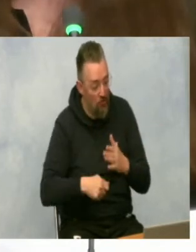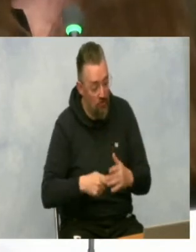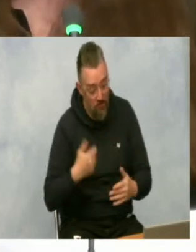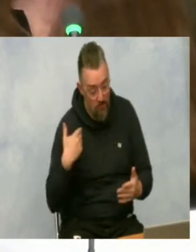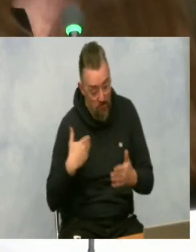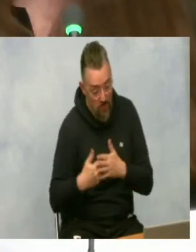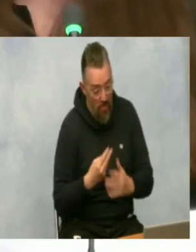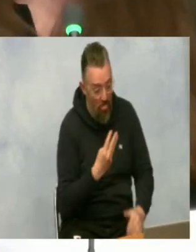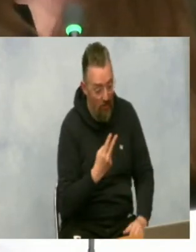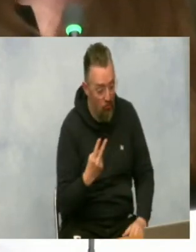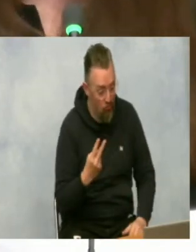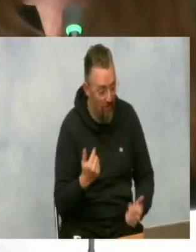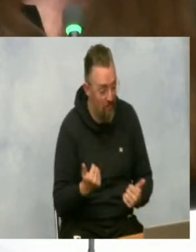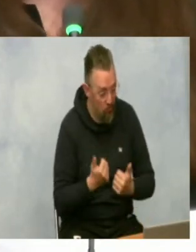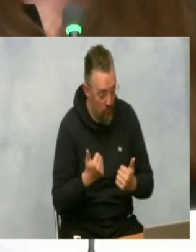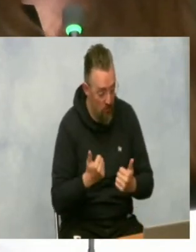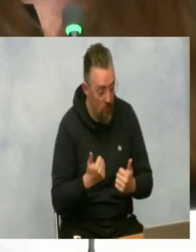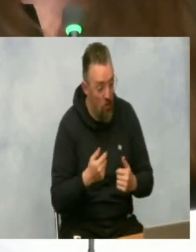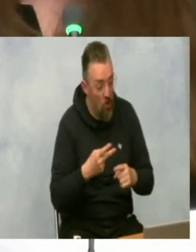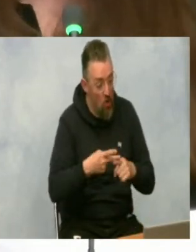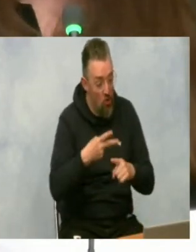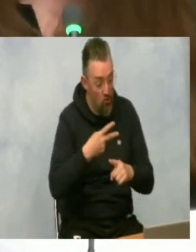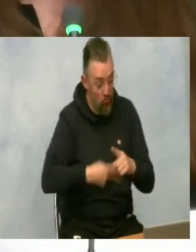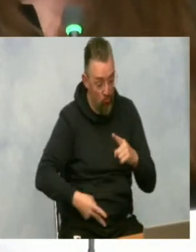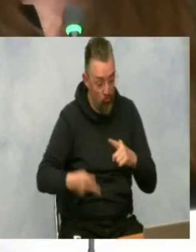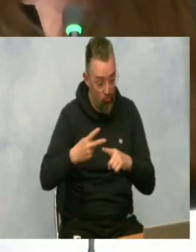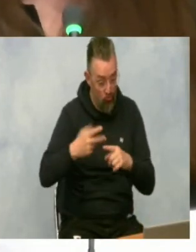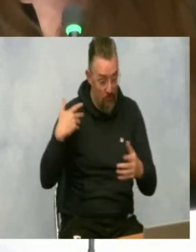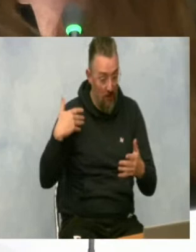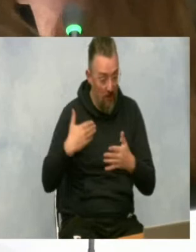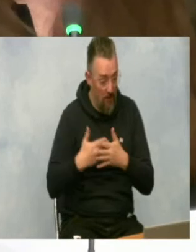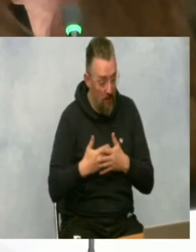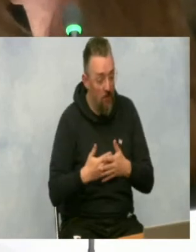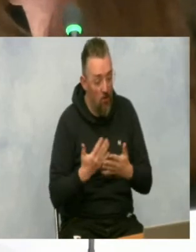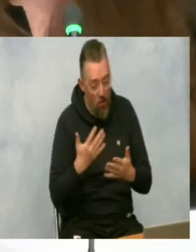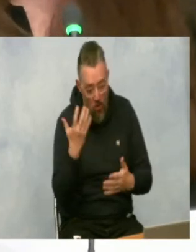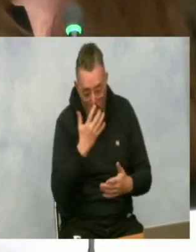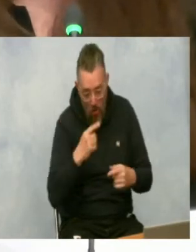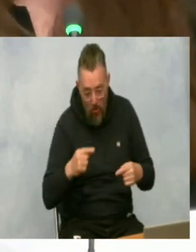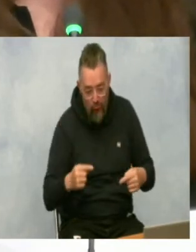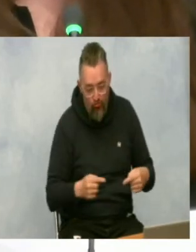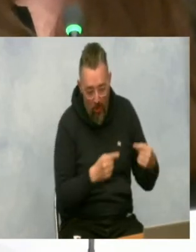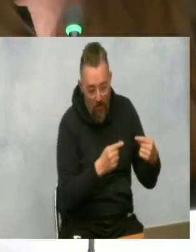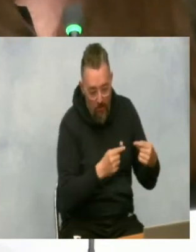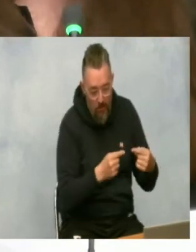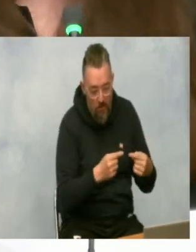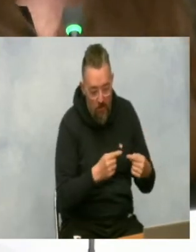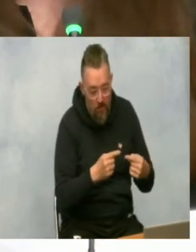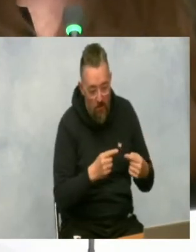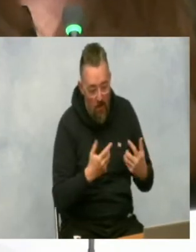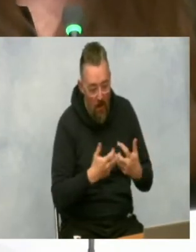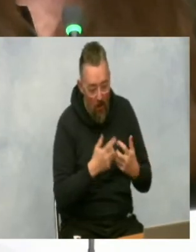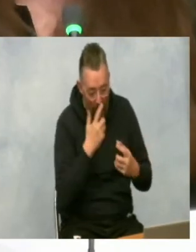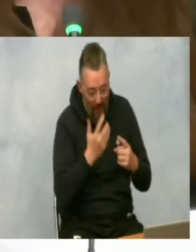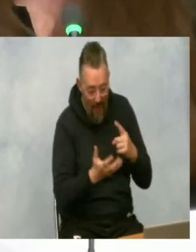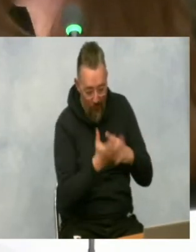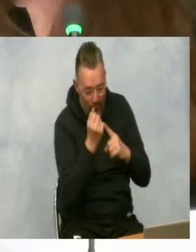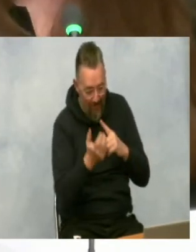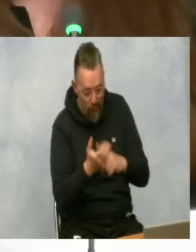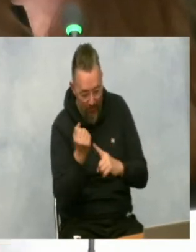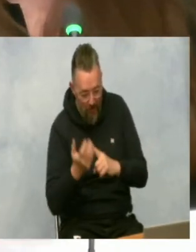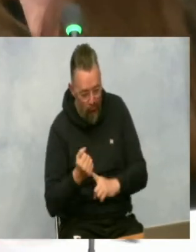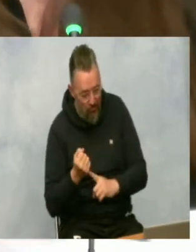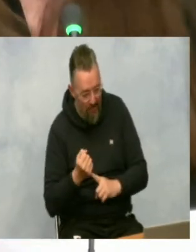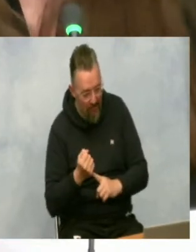date. Last 2 years particularly, we've had real challenges around achieving the modest targets that we've had